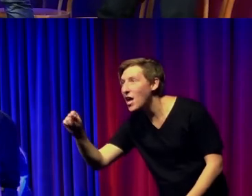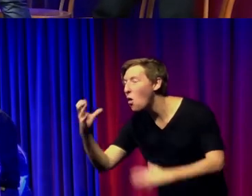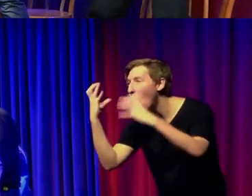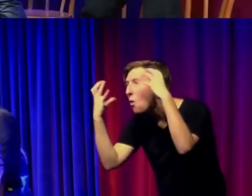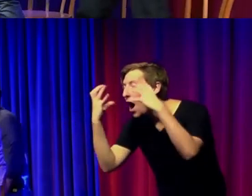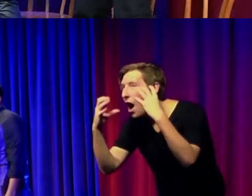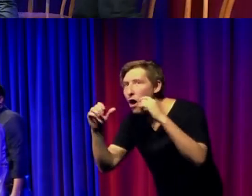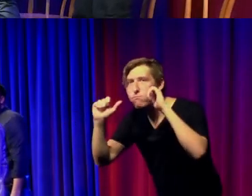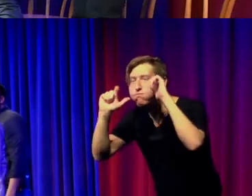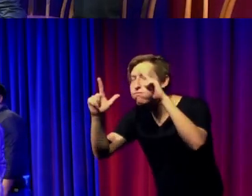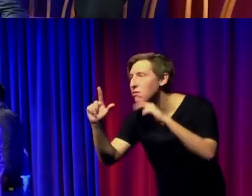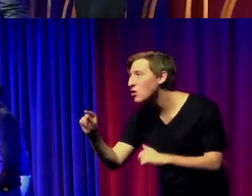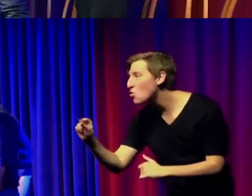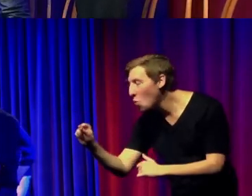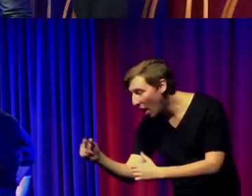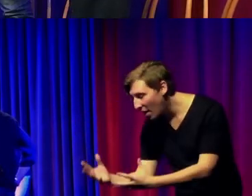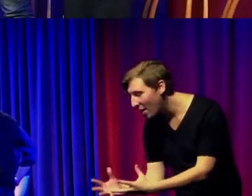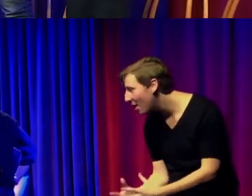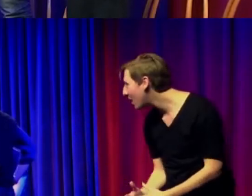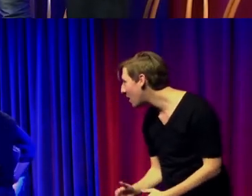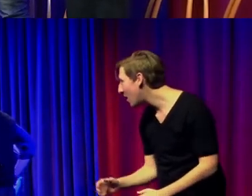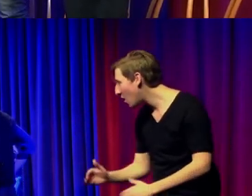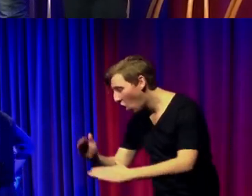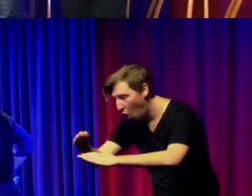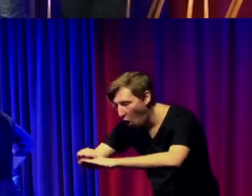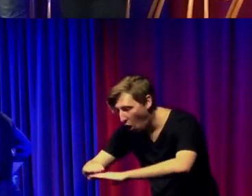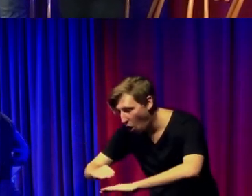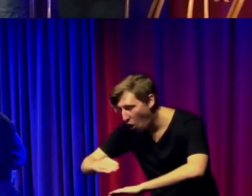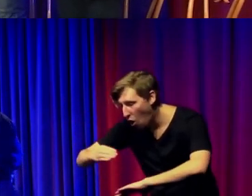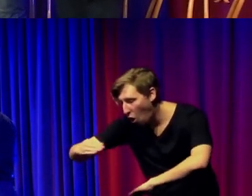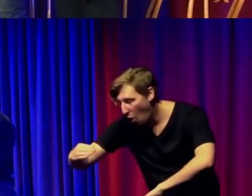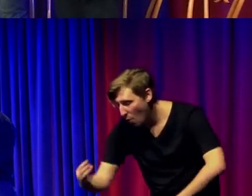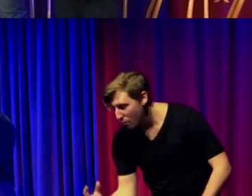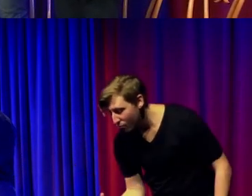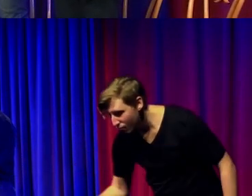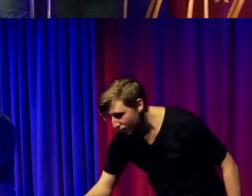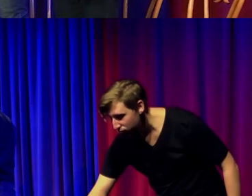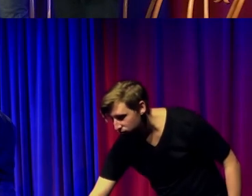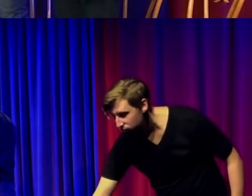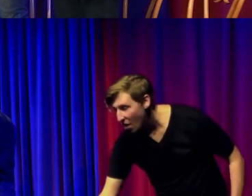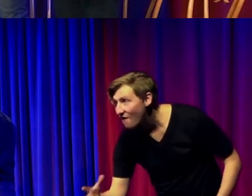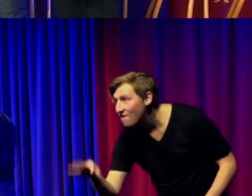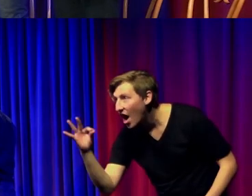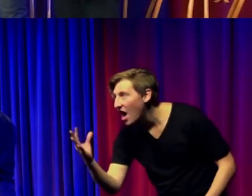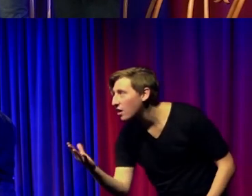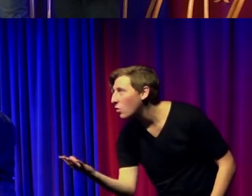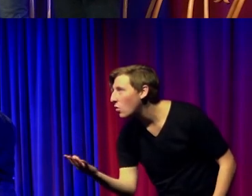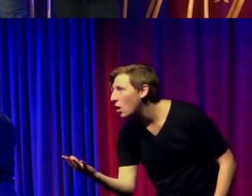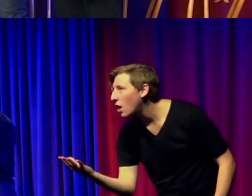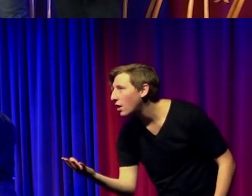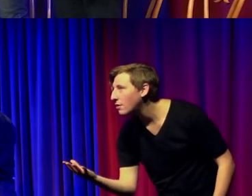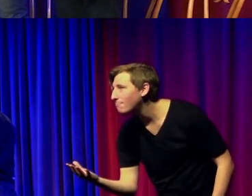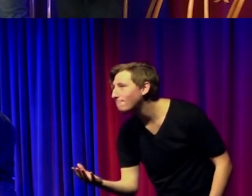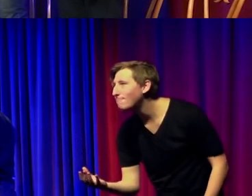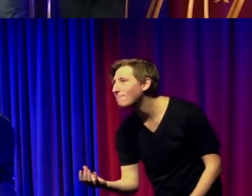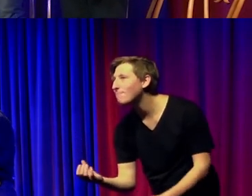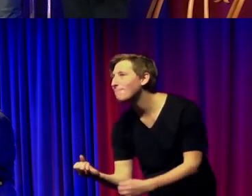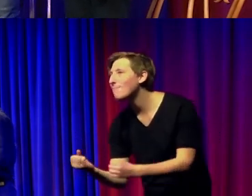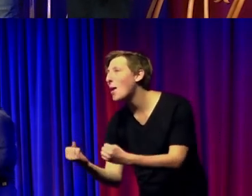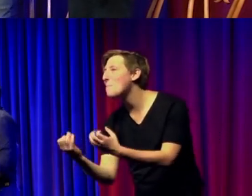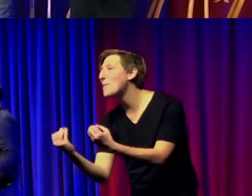money! Oh my god. You open the chest and you know what you found in it? A bunch of friends.